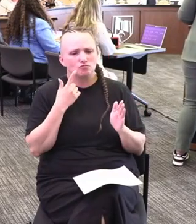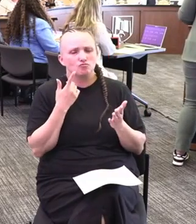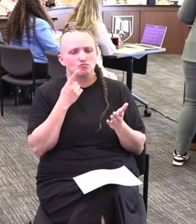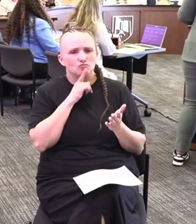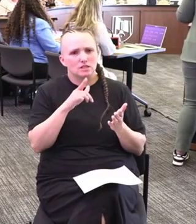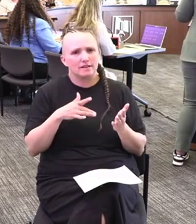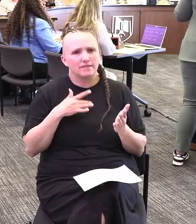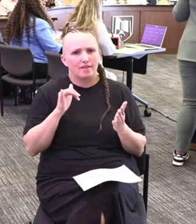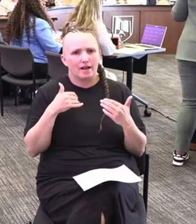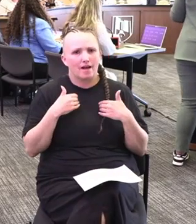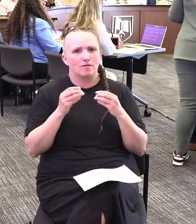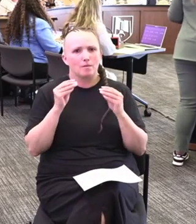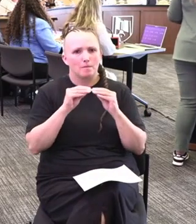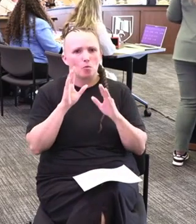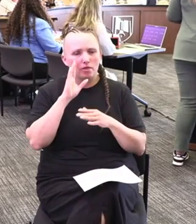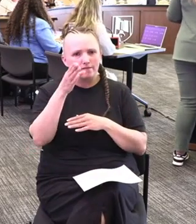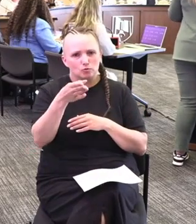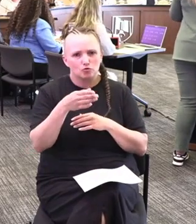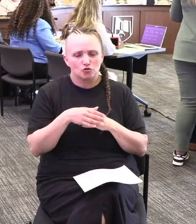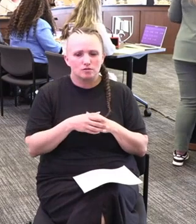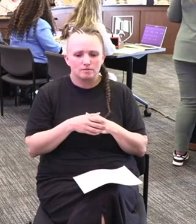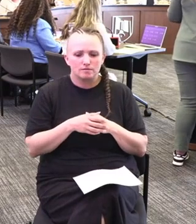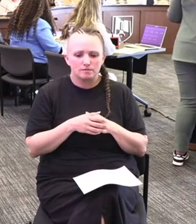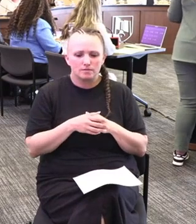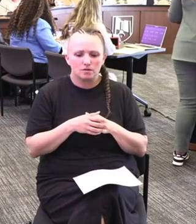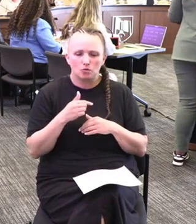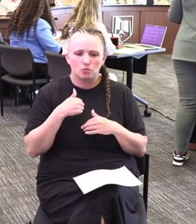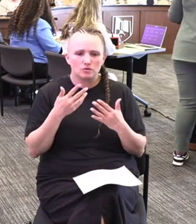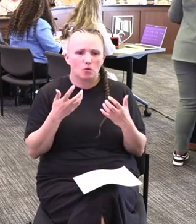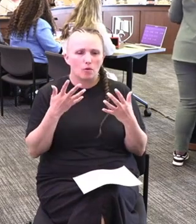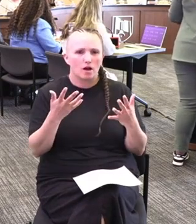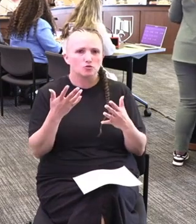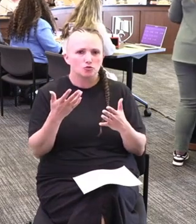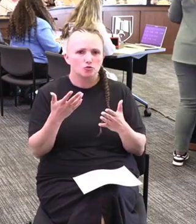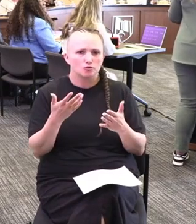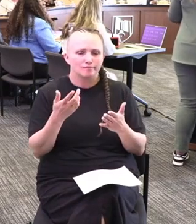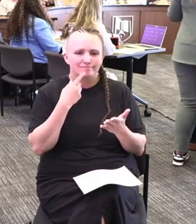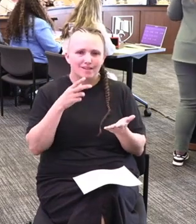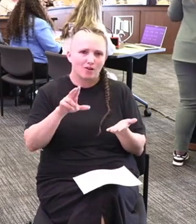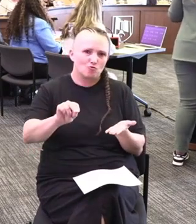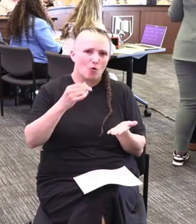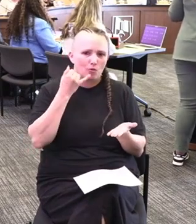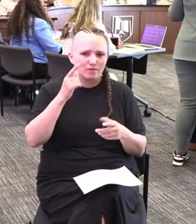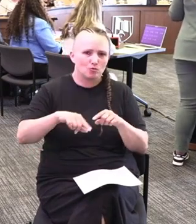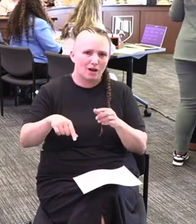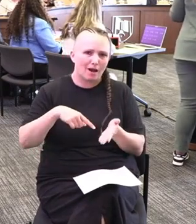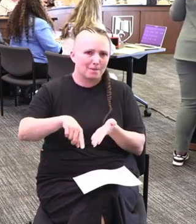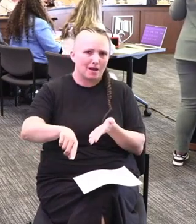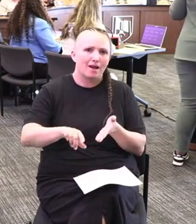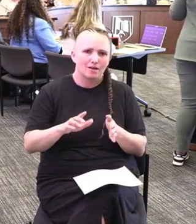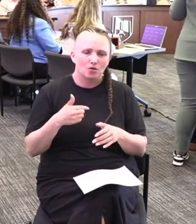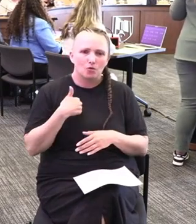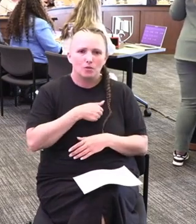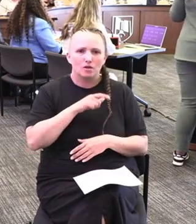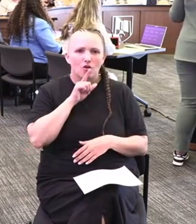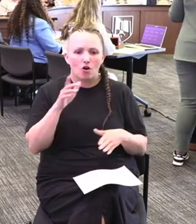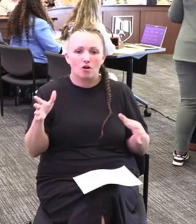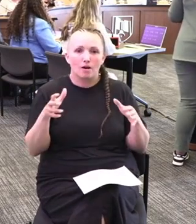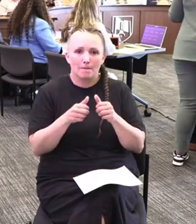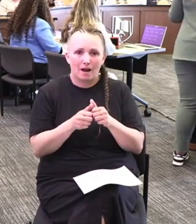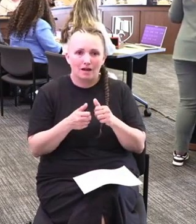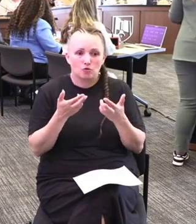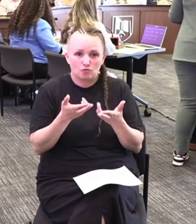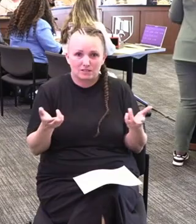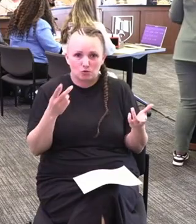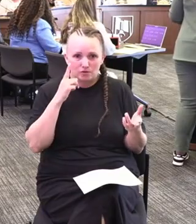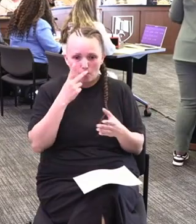for youth development and nonprofit commitment to not turning anyone away because of the inability to pay, we are combining not only resources,